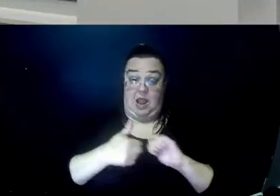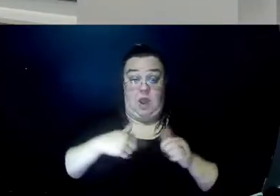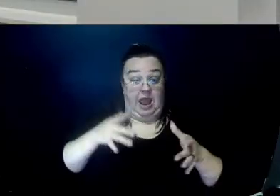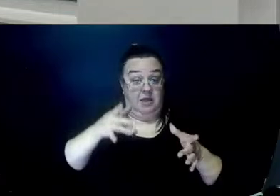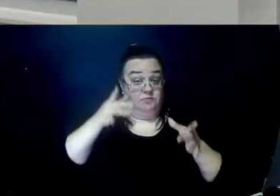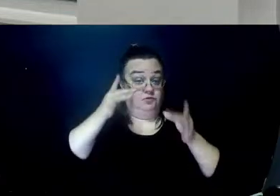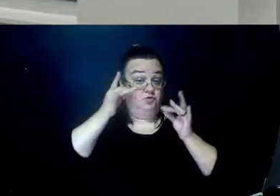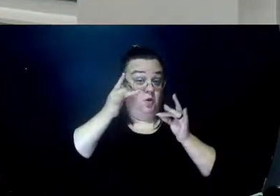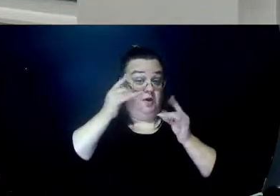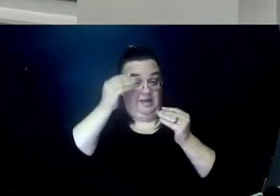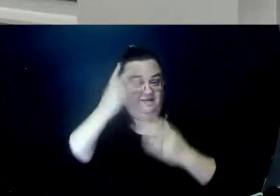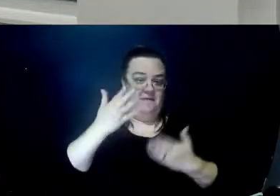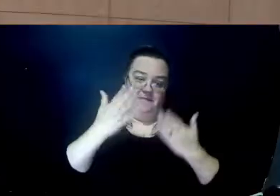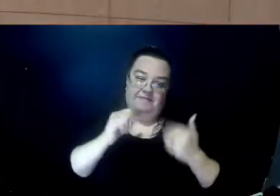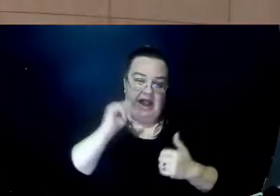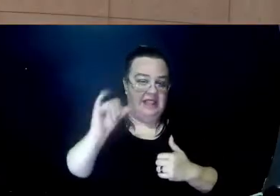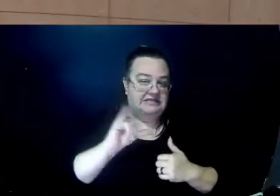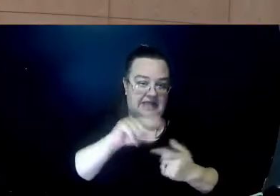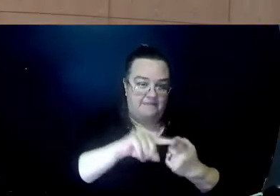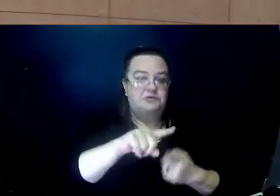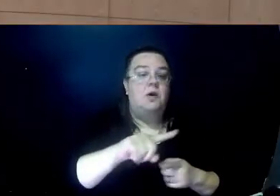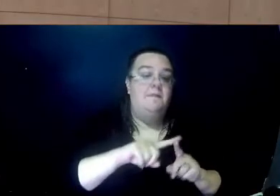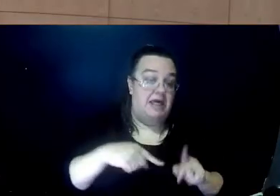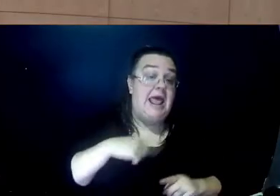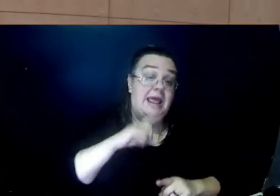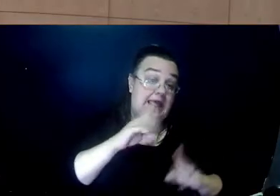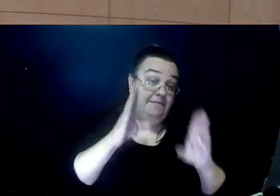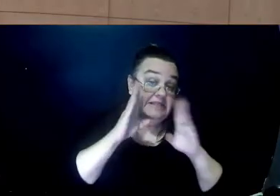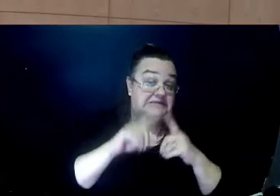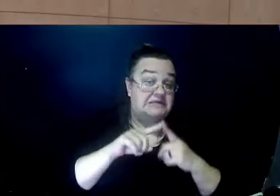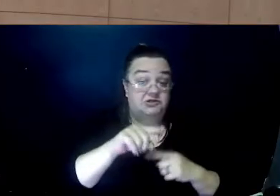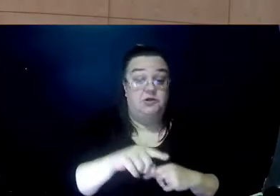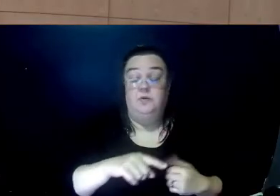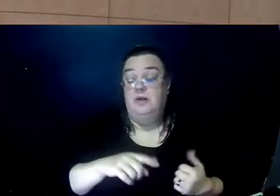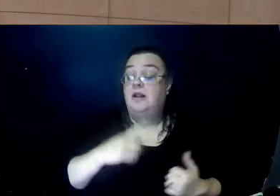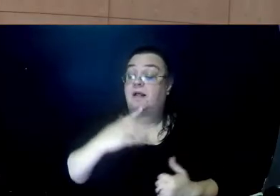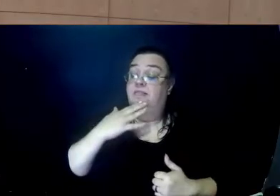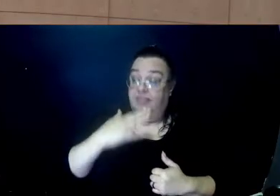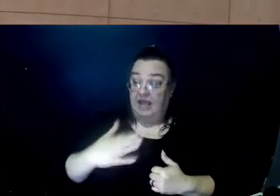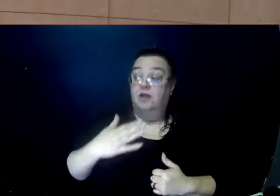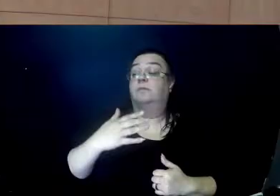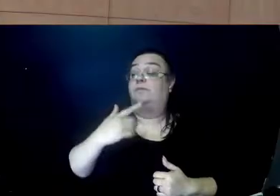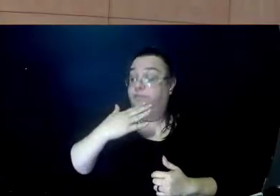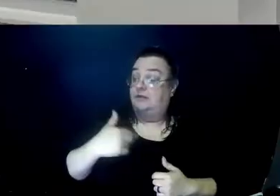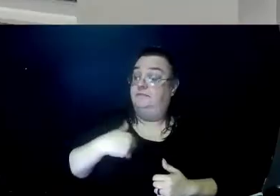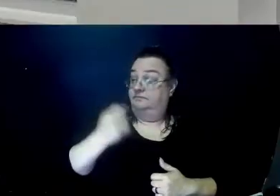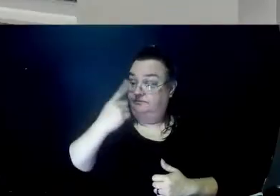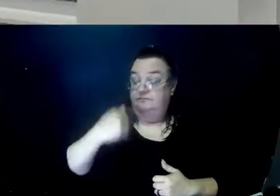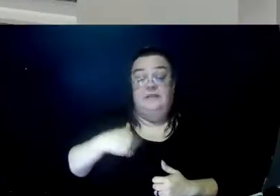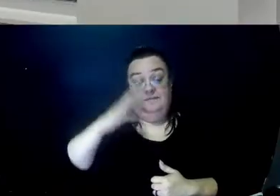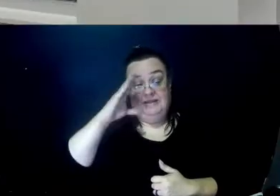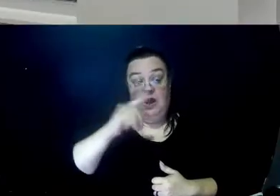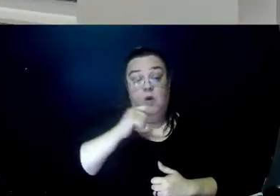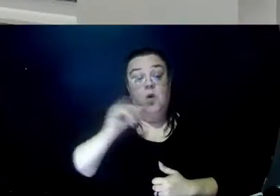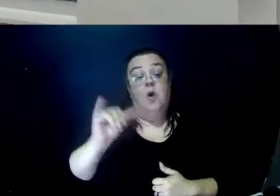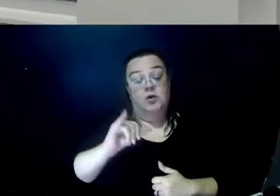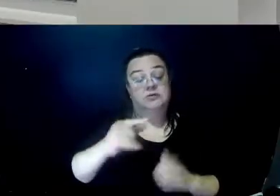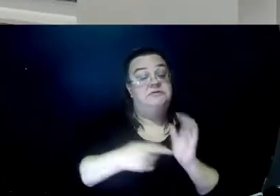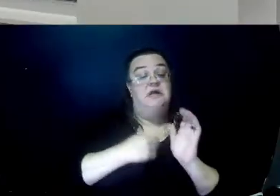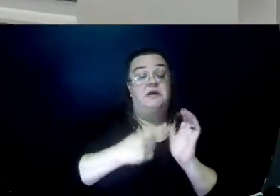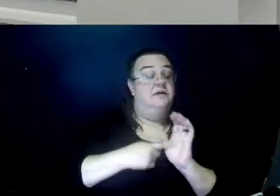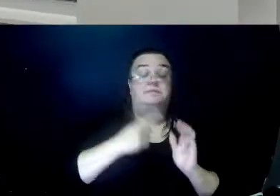way that you do. Okay. But I am listening to you. Thank you. Thank you. I understand. I'm a guy who also sometimes just